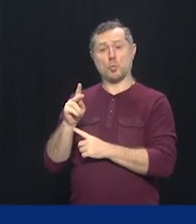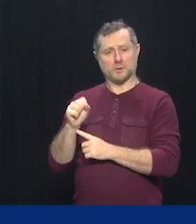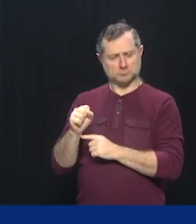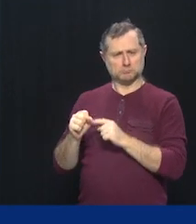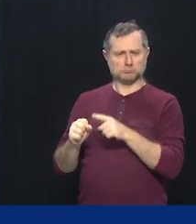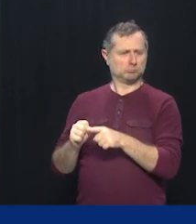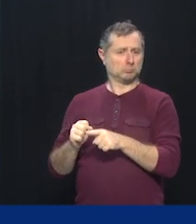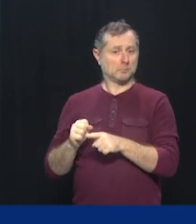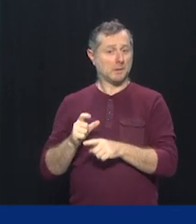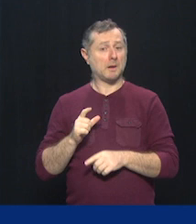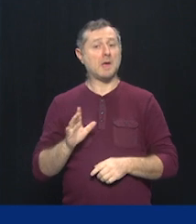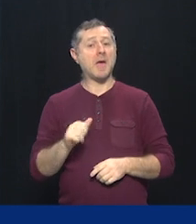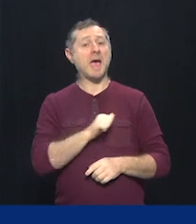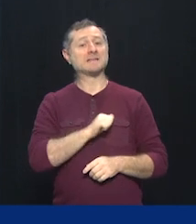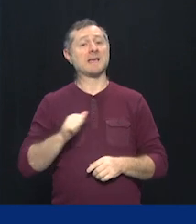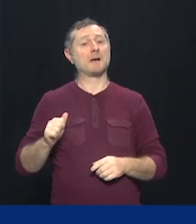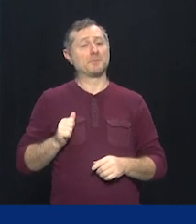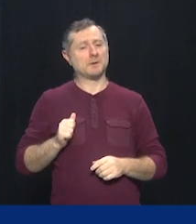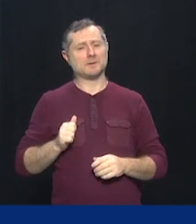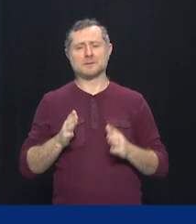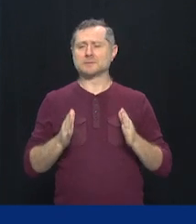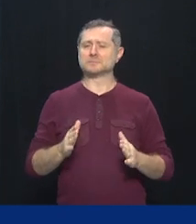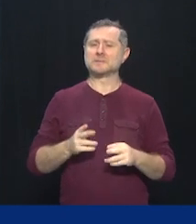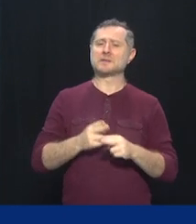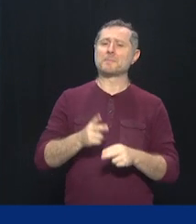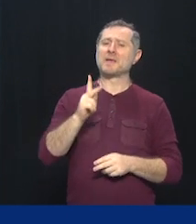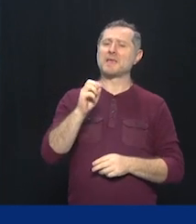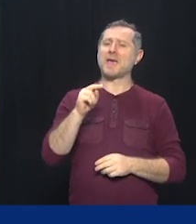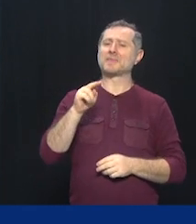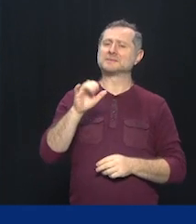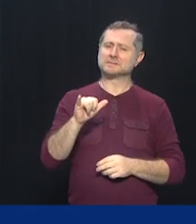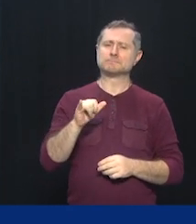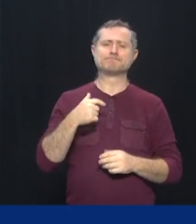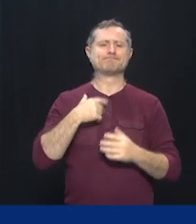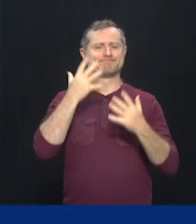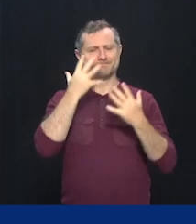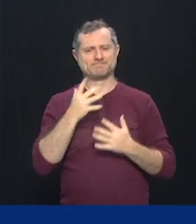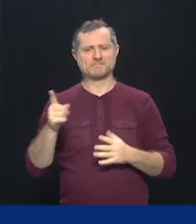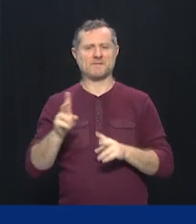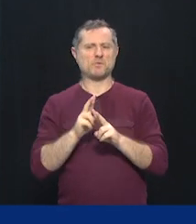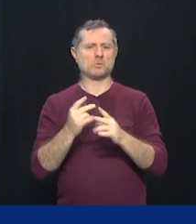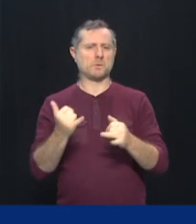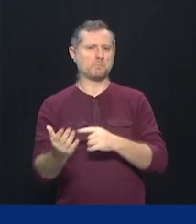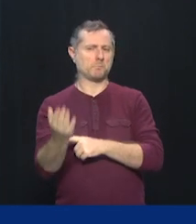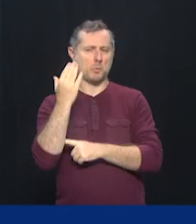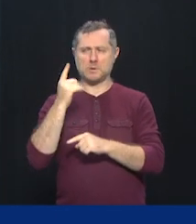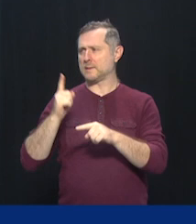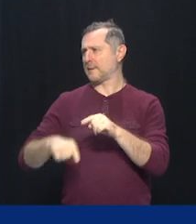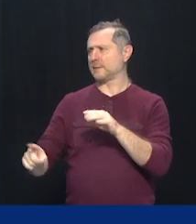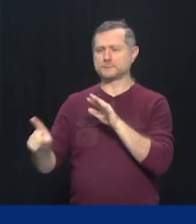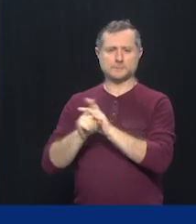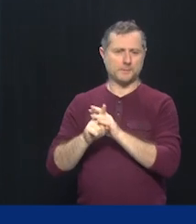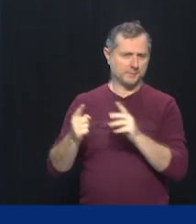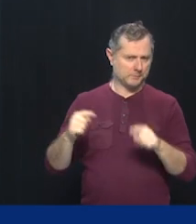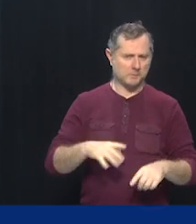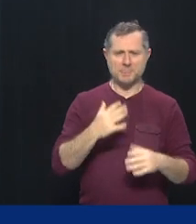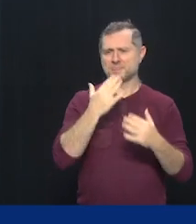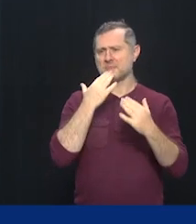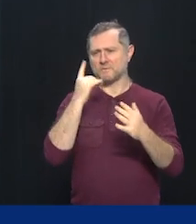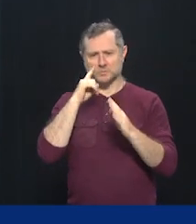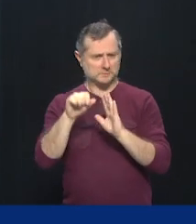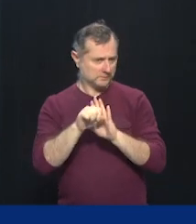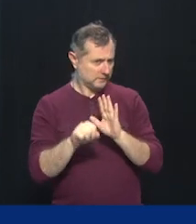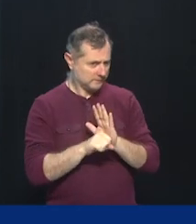can. He's at a funeral that he needed to attend this morning, as well as our other partners in state and state government. County Executive polling